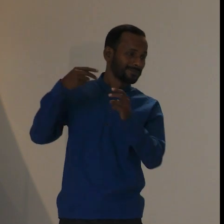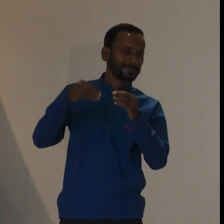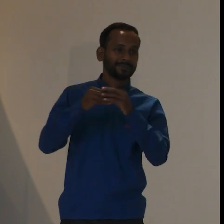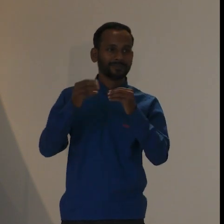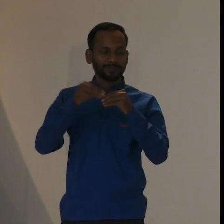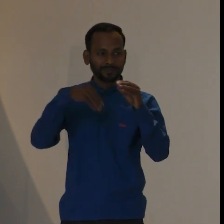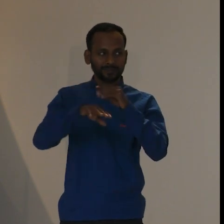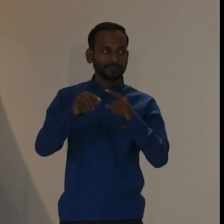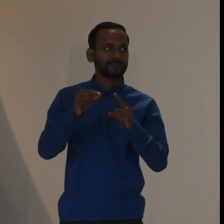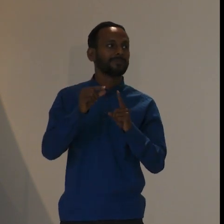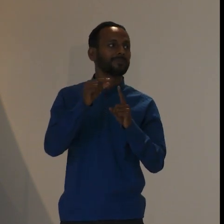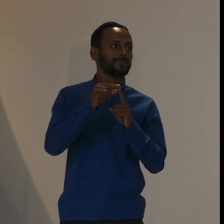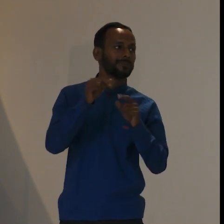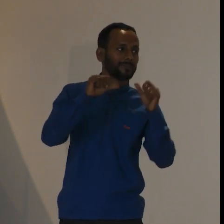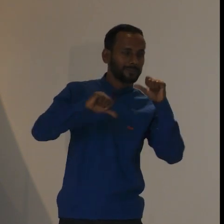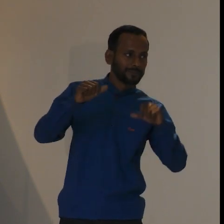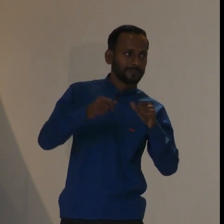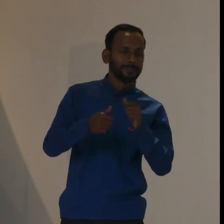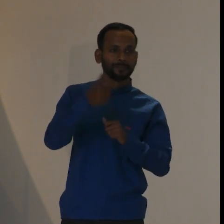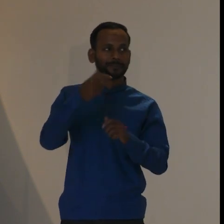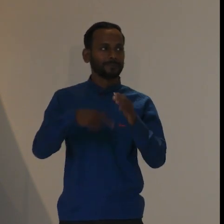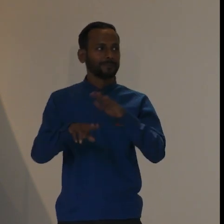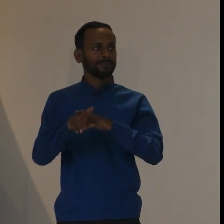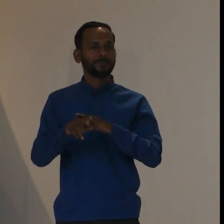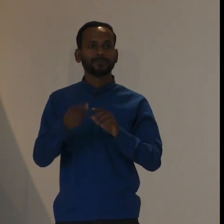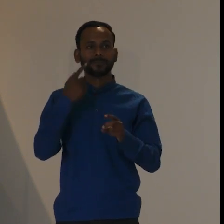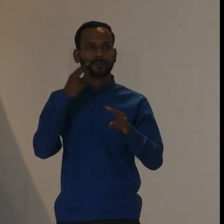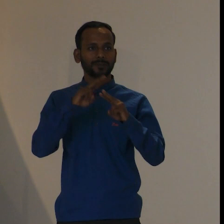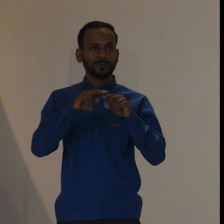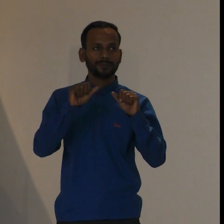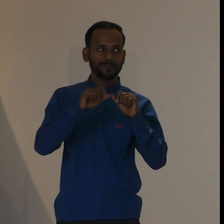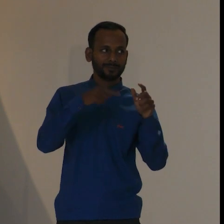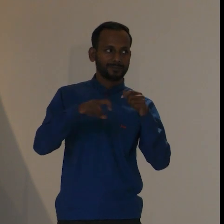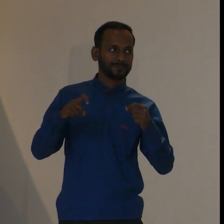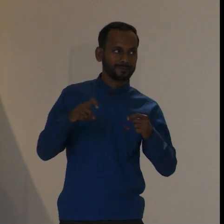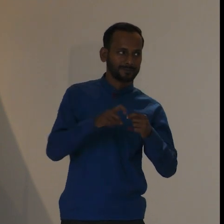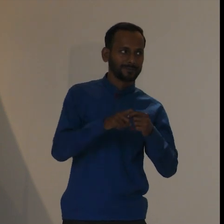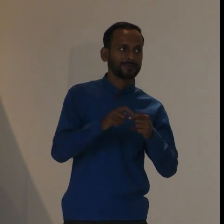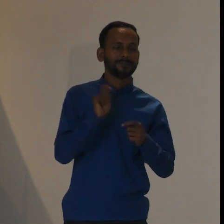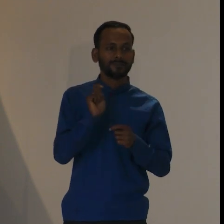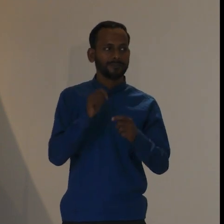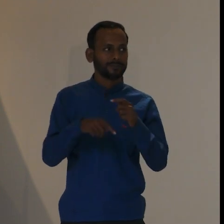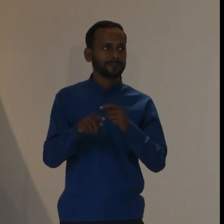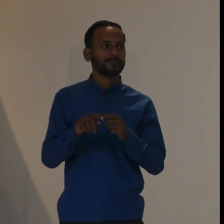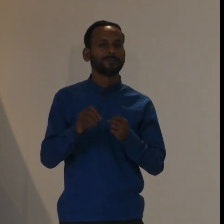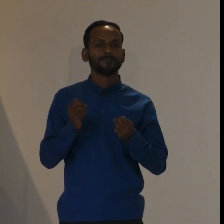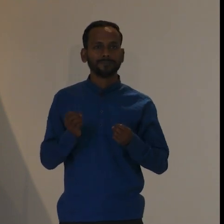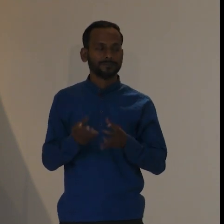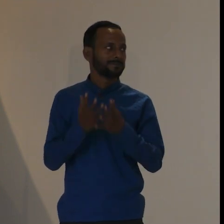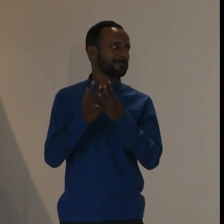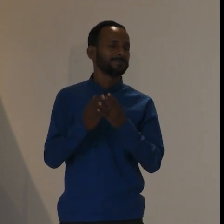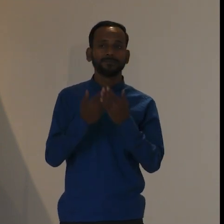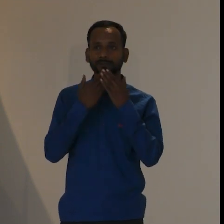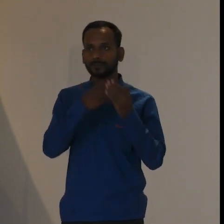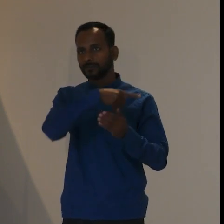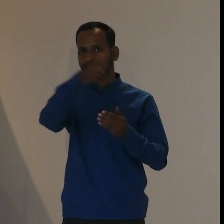Bangalore, for the foundation project implemented by IFA. So I give this over to him and take it forward. Thank you